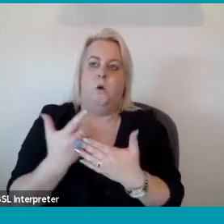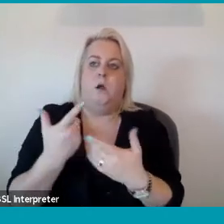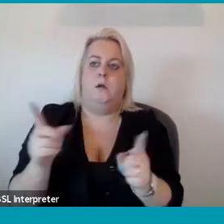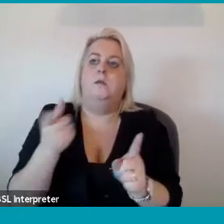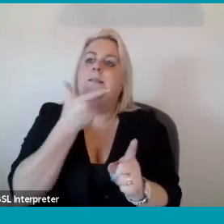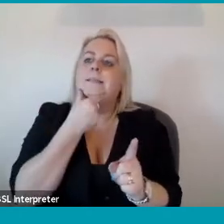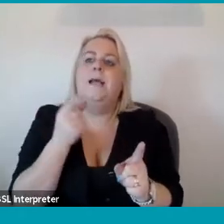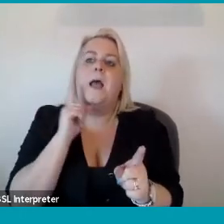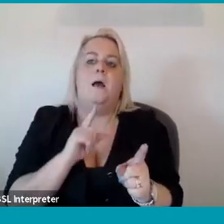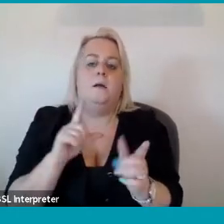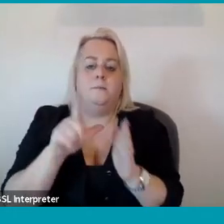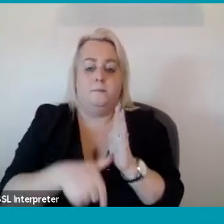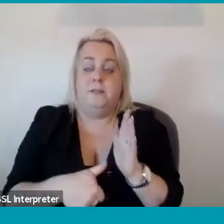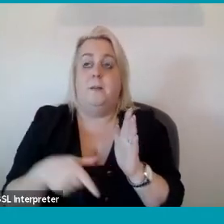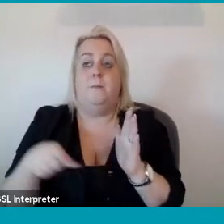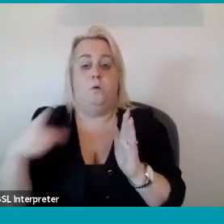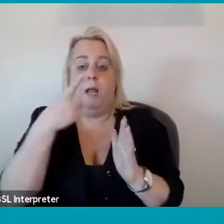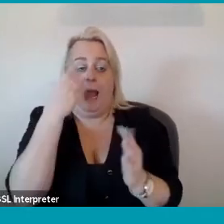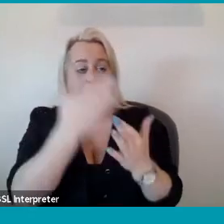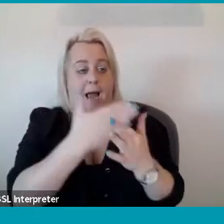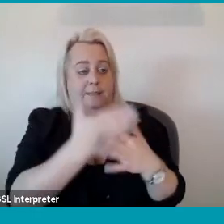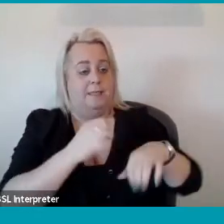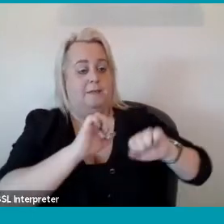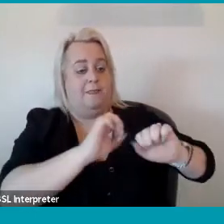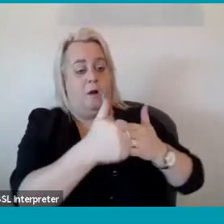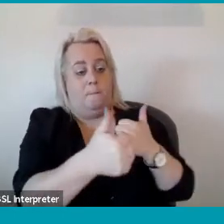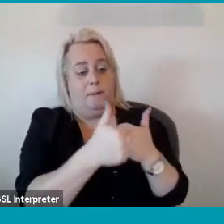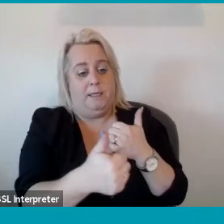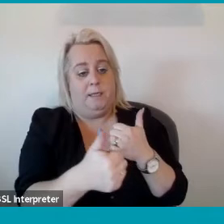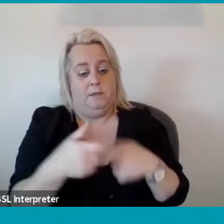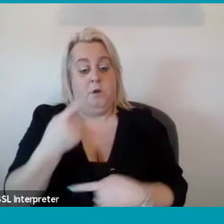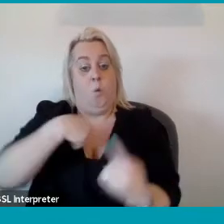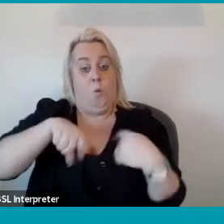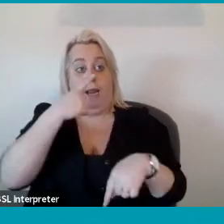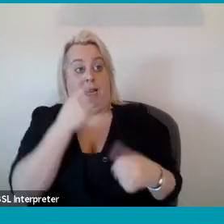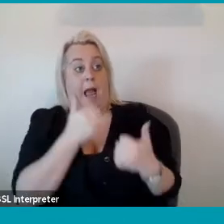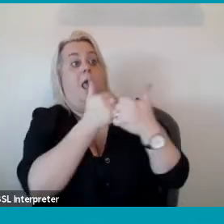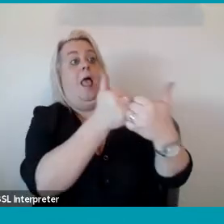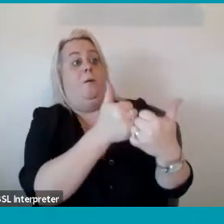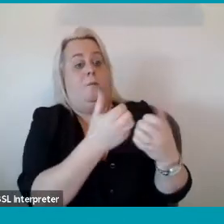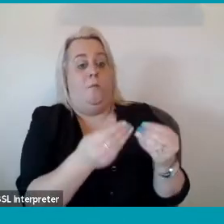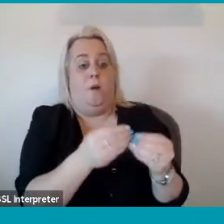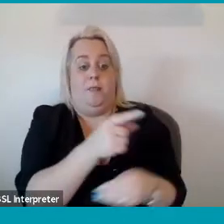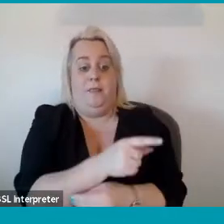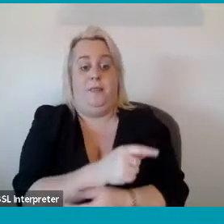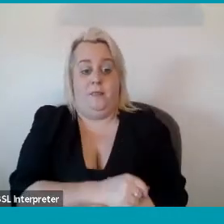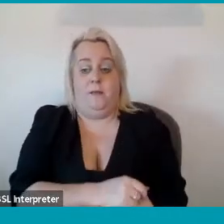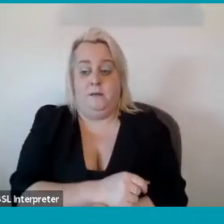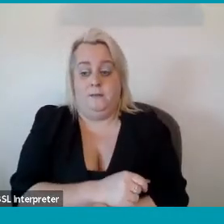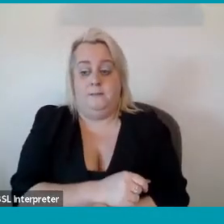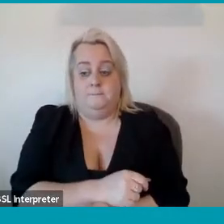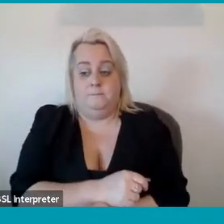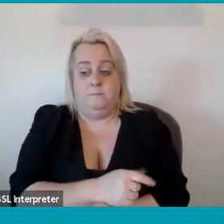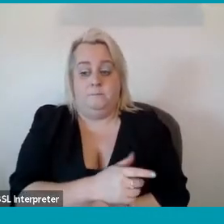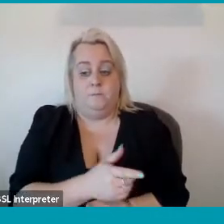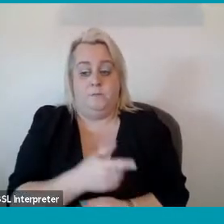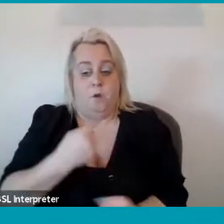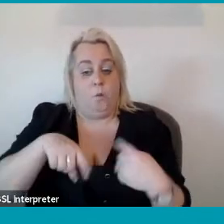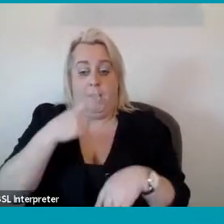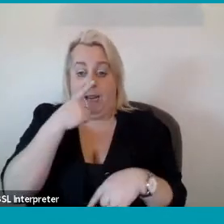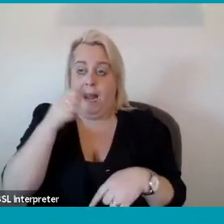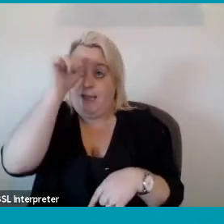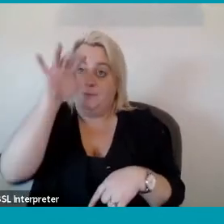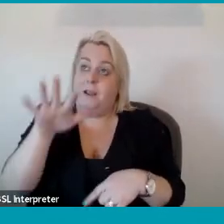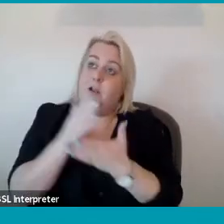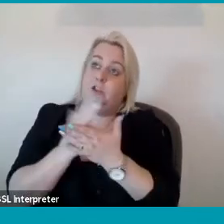disabled, and bring their families with them, or whether it's we're designing products to sell, we need to make sure that those are accessible. Or if